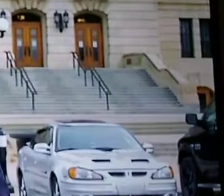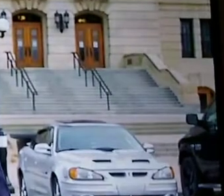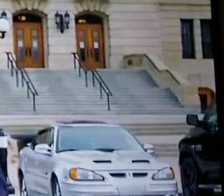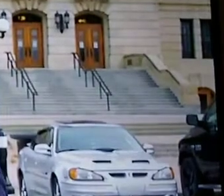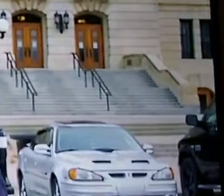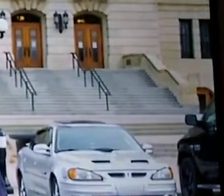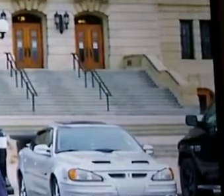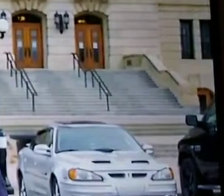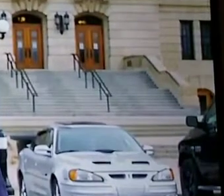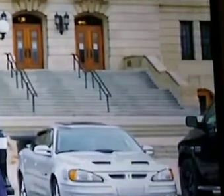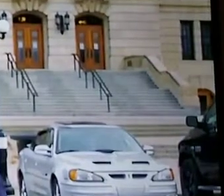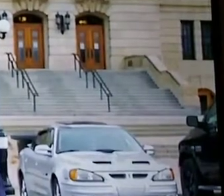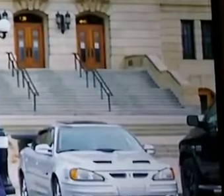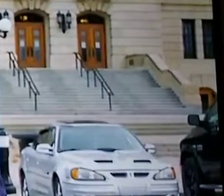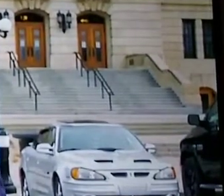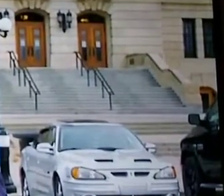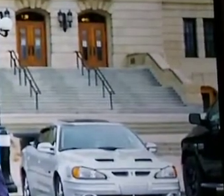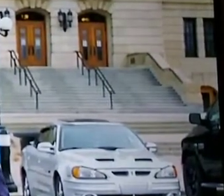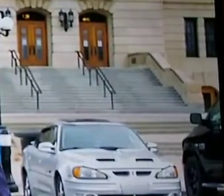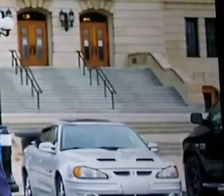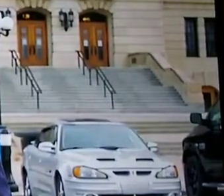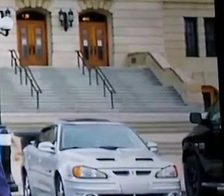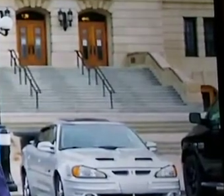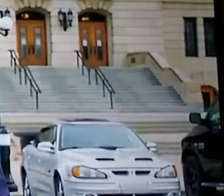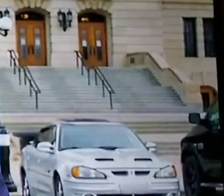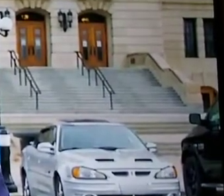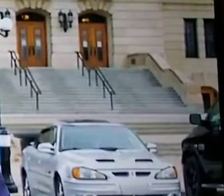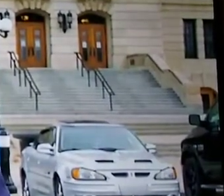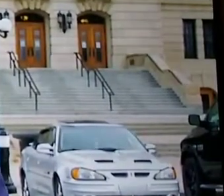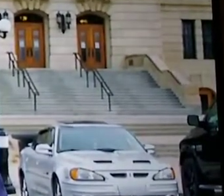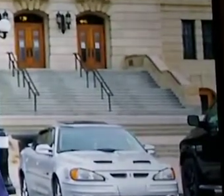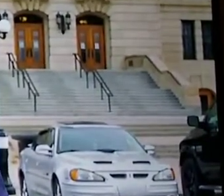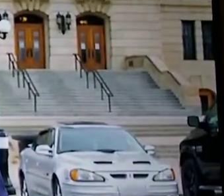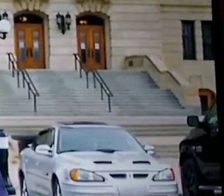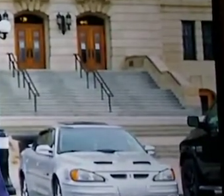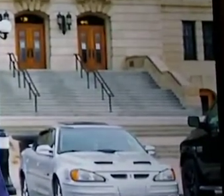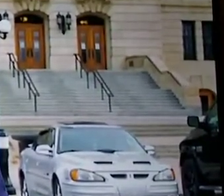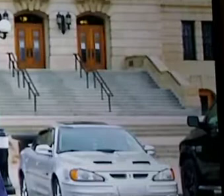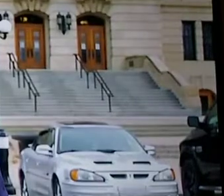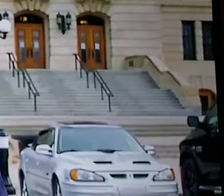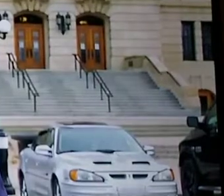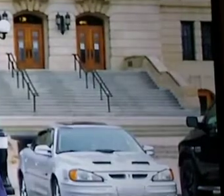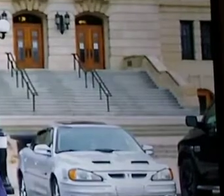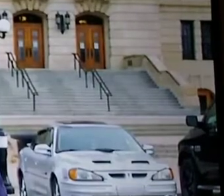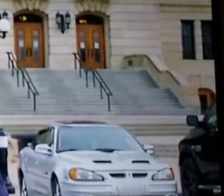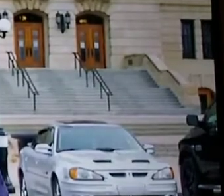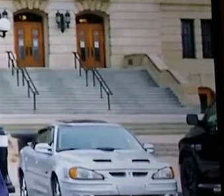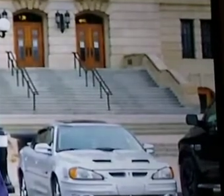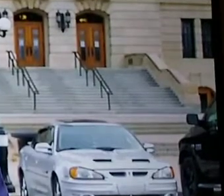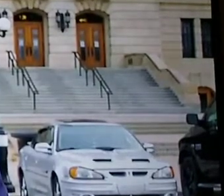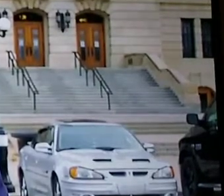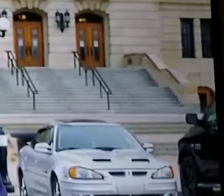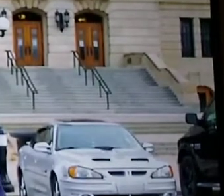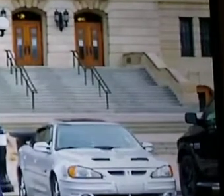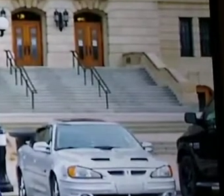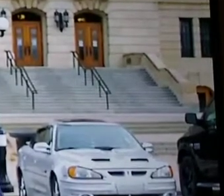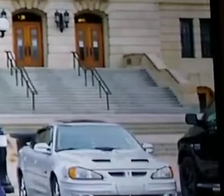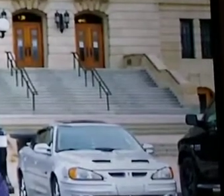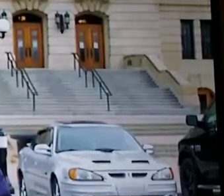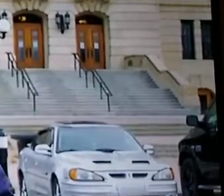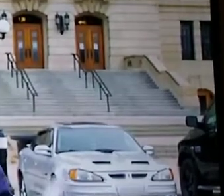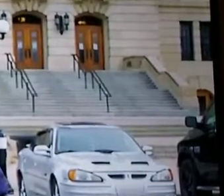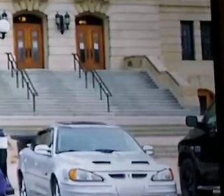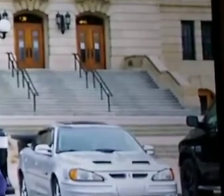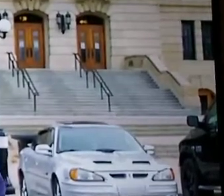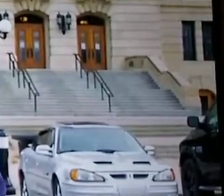Well, I like how the Premier put it. He said reopening the economy won't be like flipping a switch. It'll be like using a dimmer switch where the